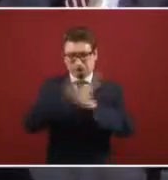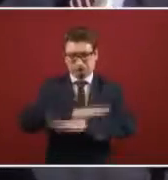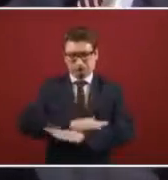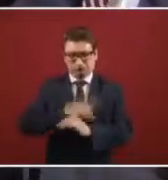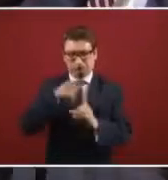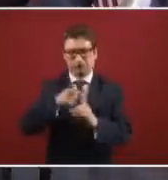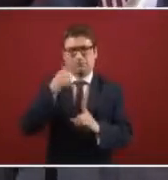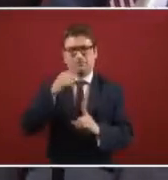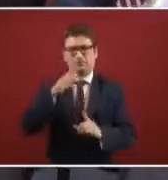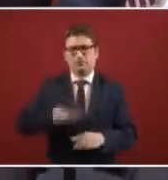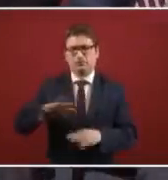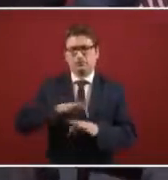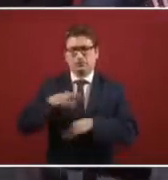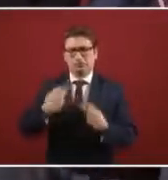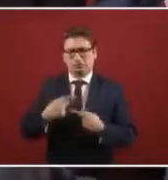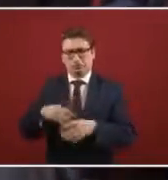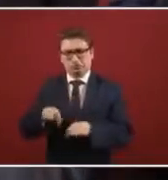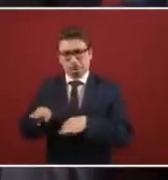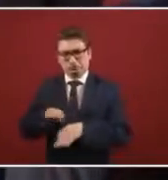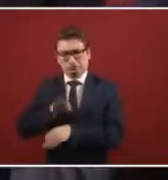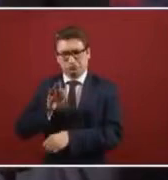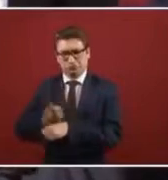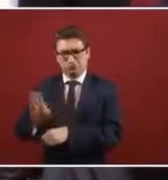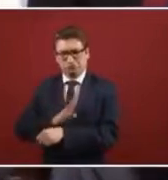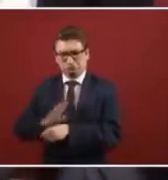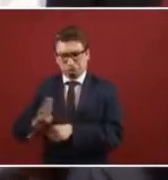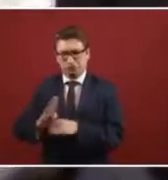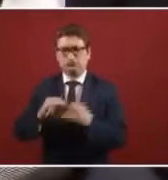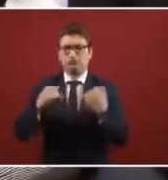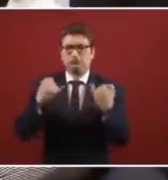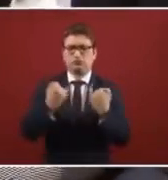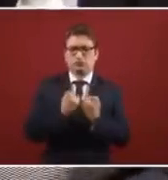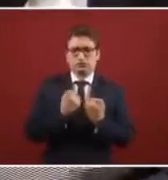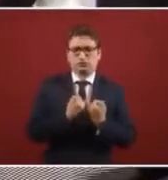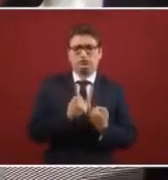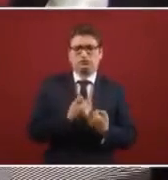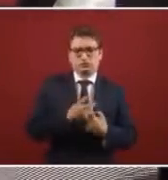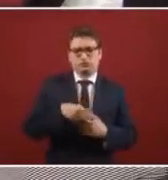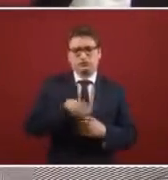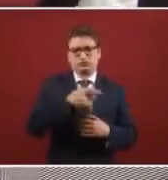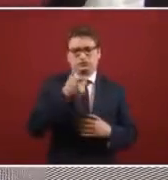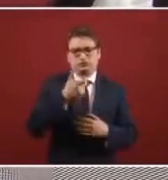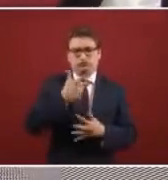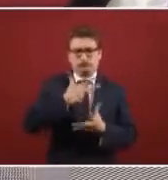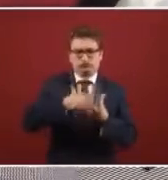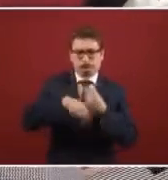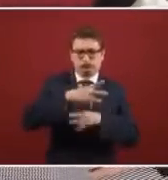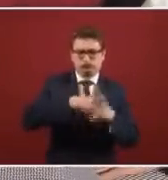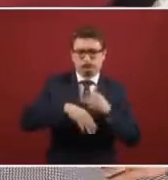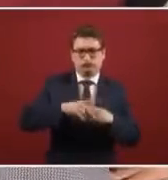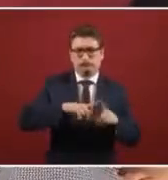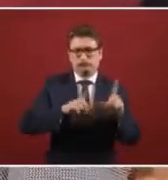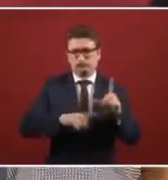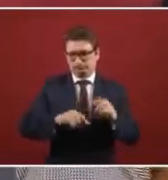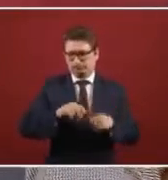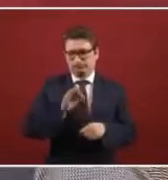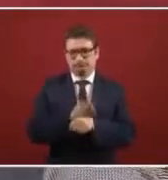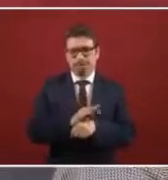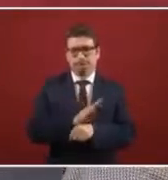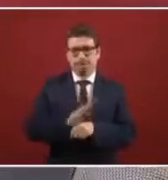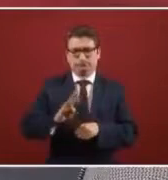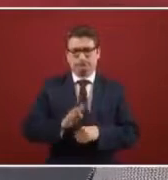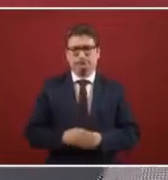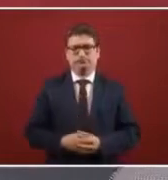trabajadores, for the good of the people, de la economía del país. for the economy of the